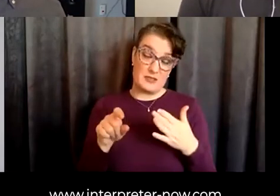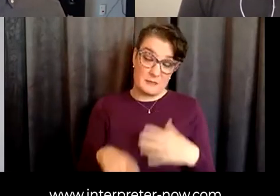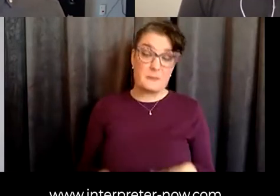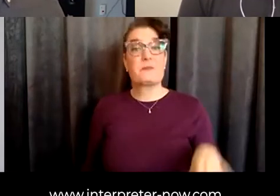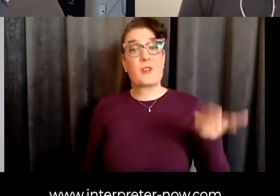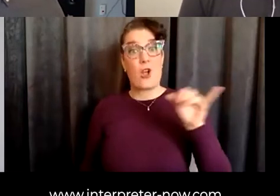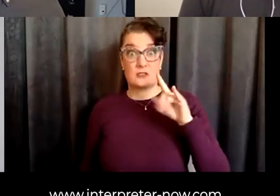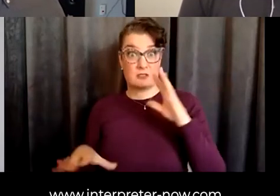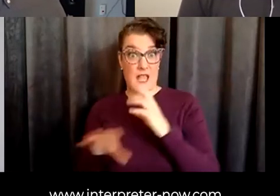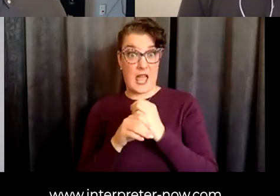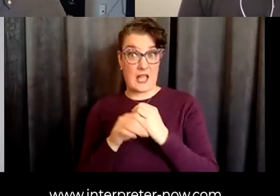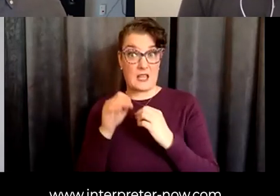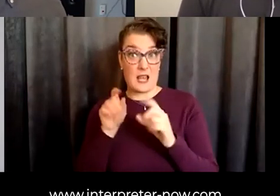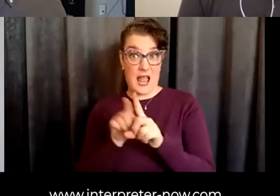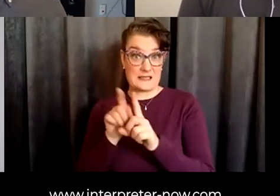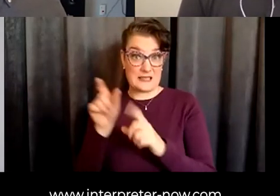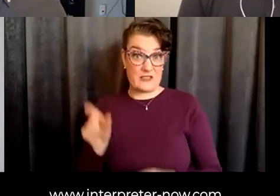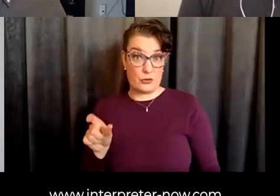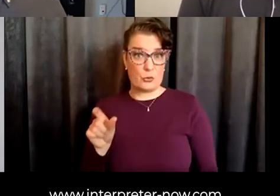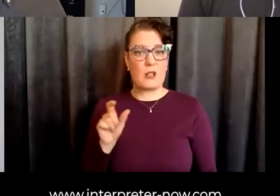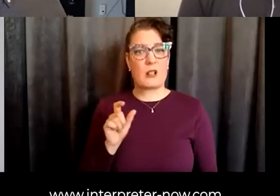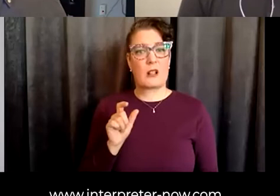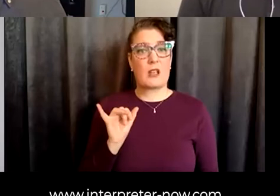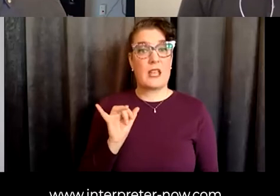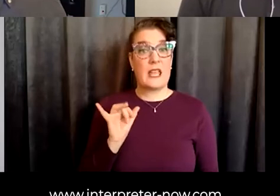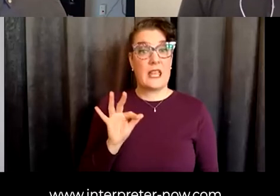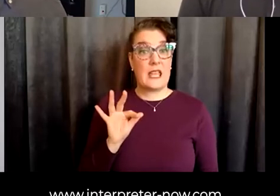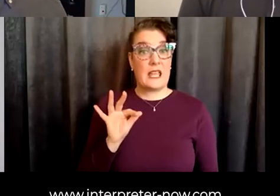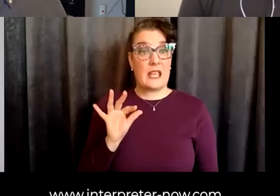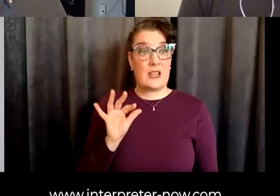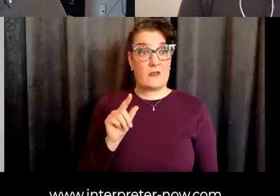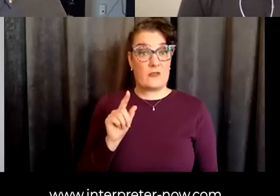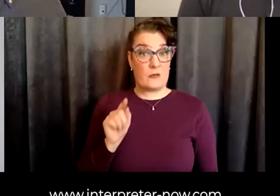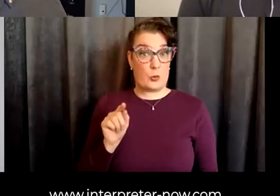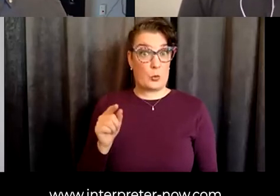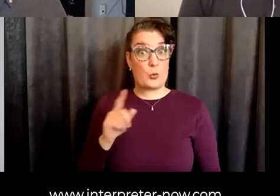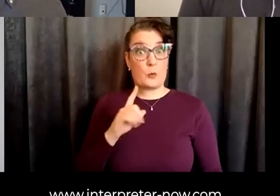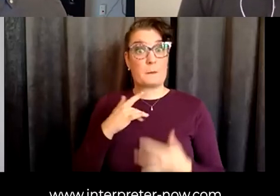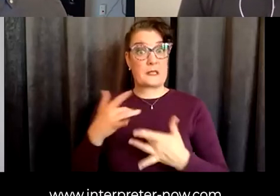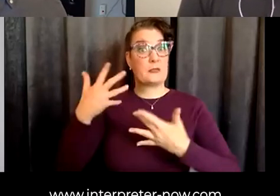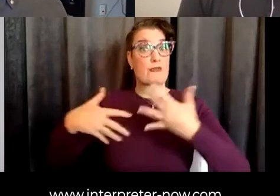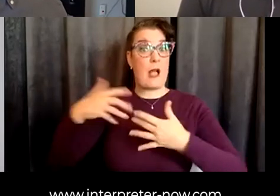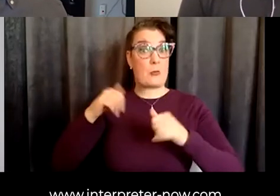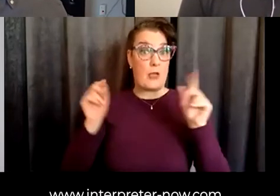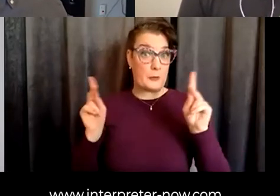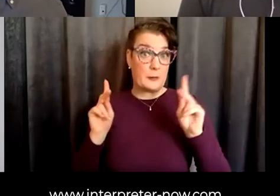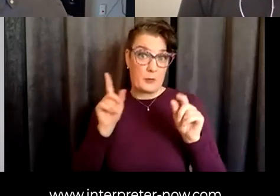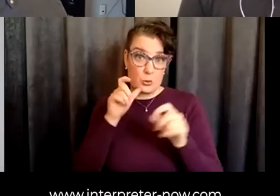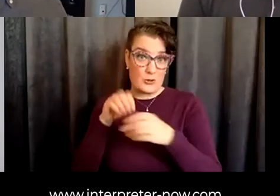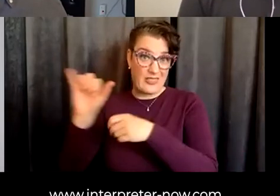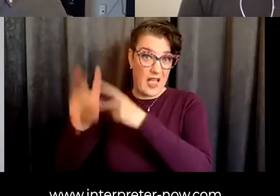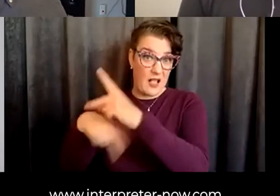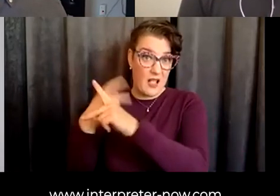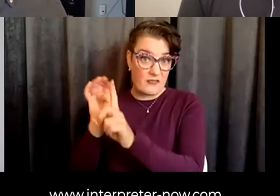would add is that, you know, if you're someone who either is around other people who are in environments like this, or if you're a manager or